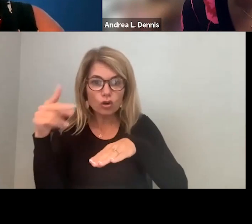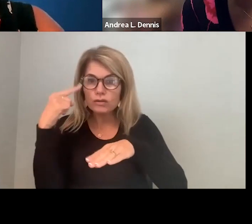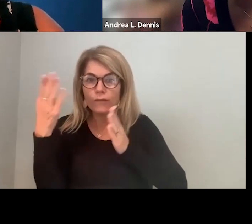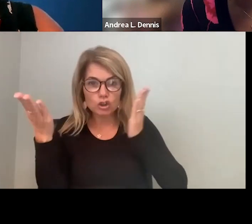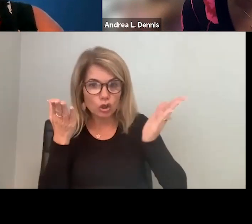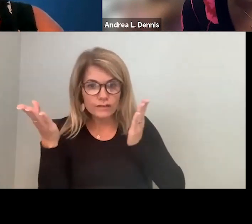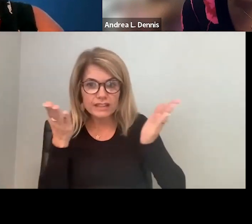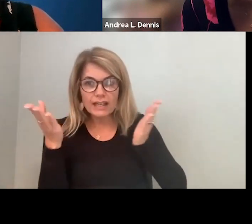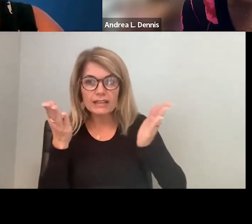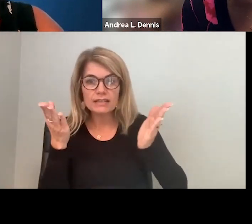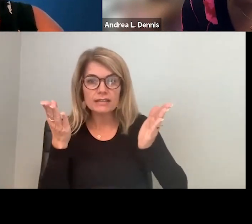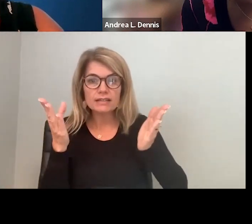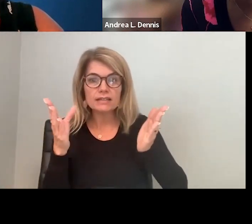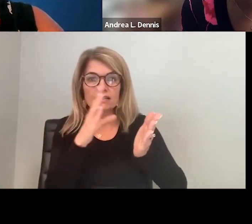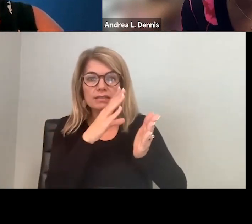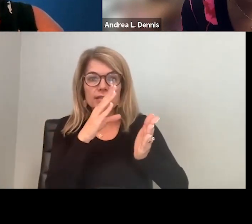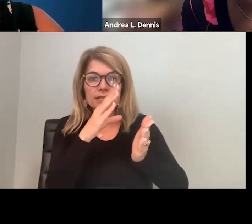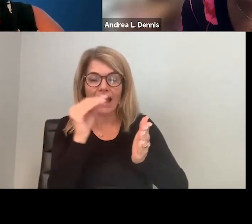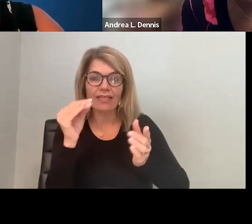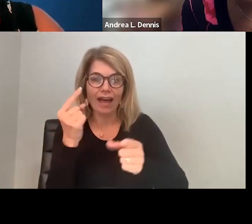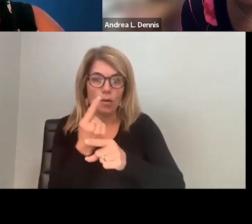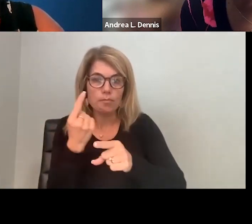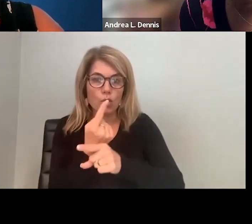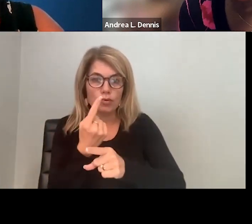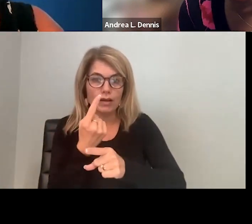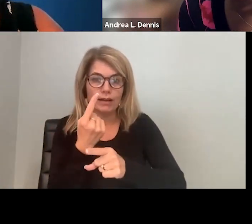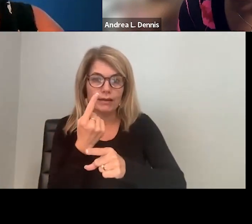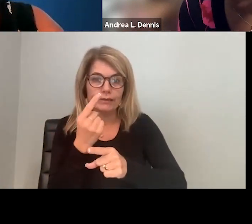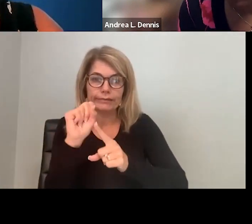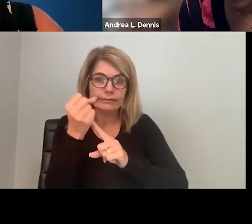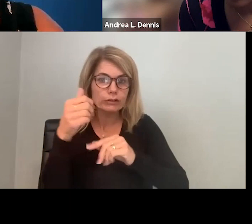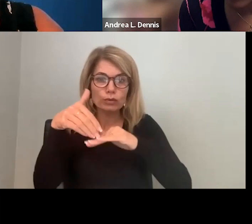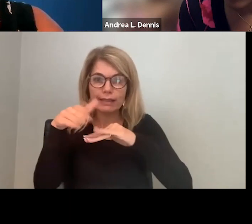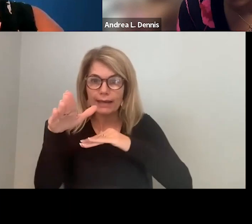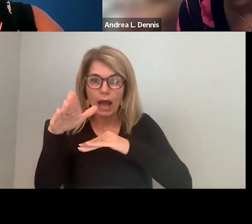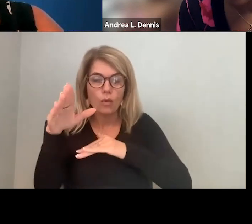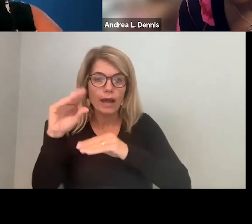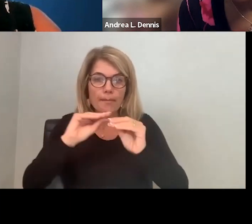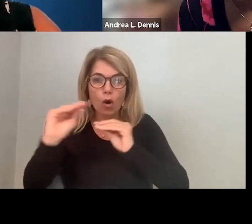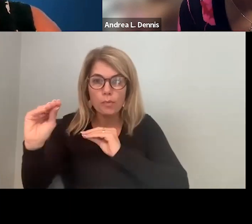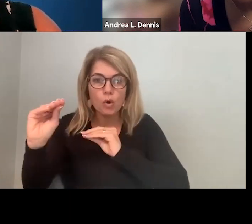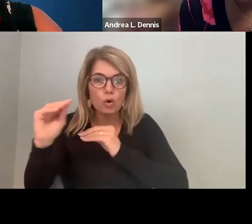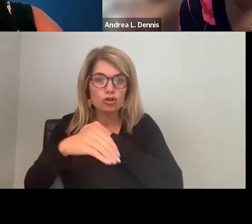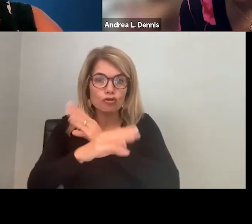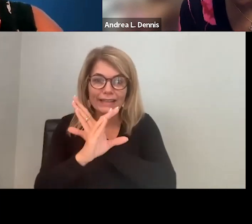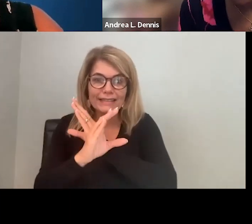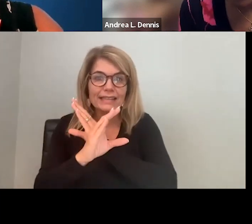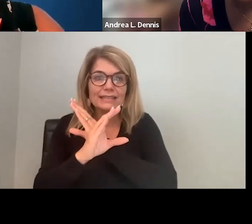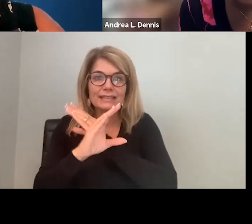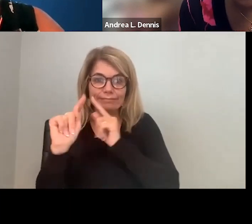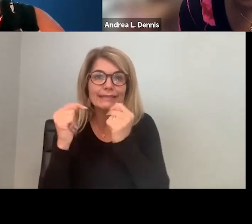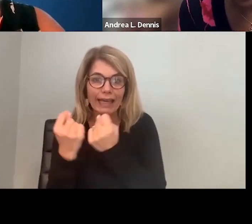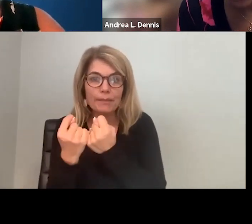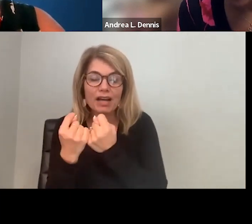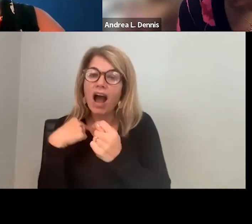or in the appropriate instance, send out a mobile crisis team. And so I